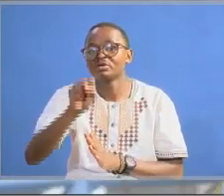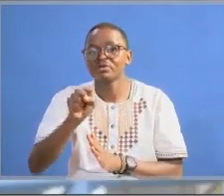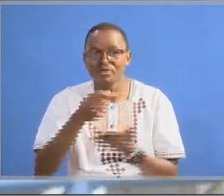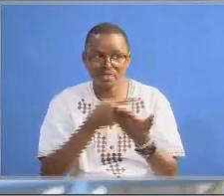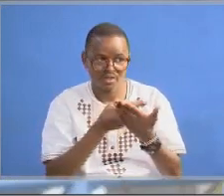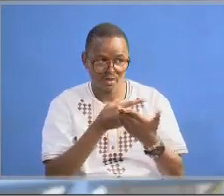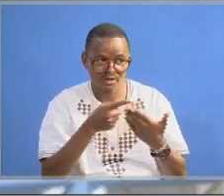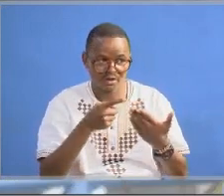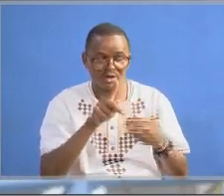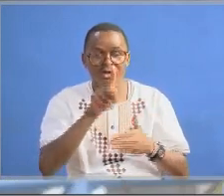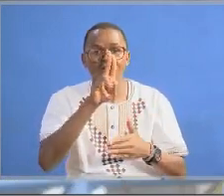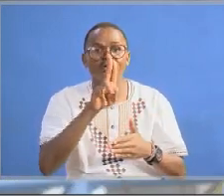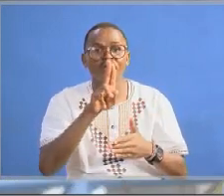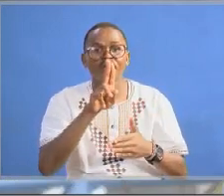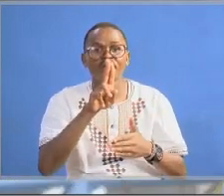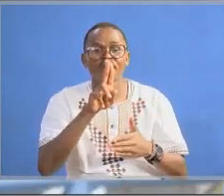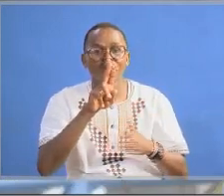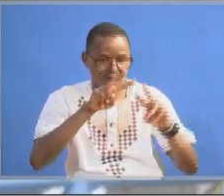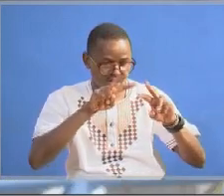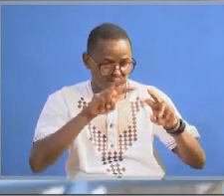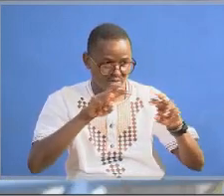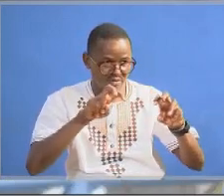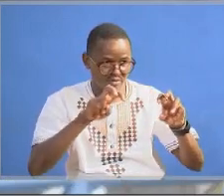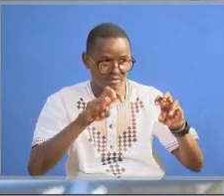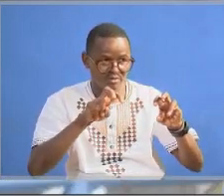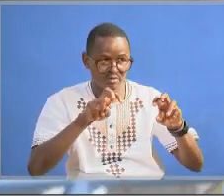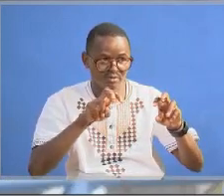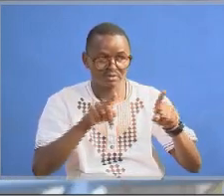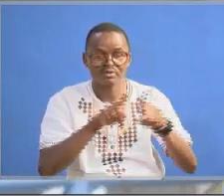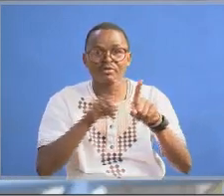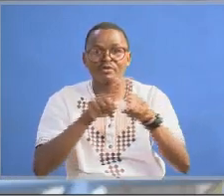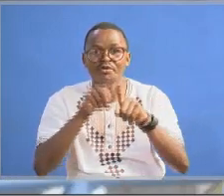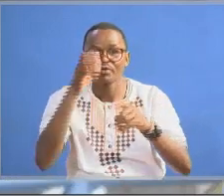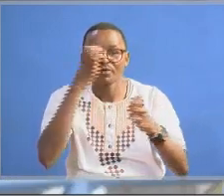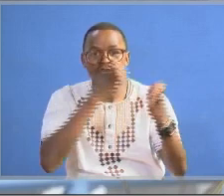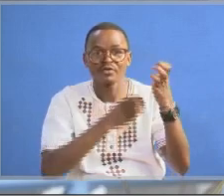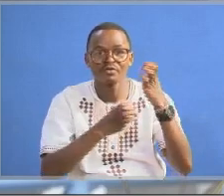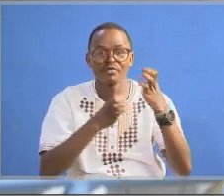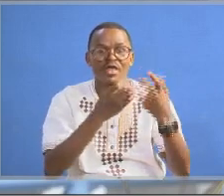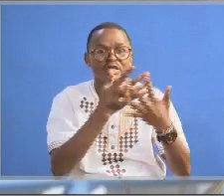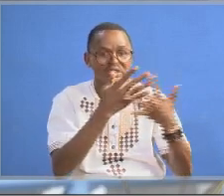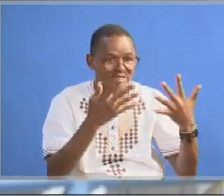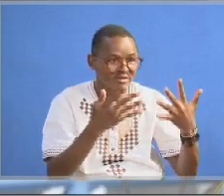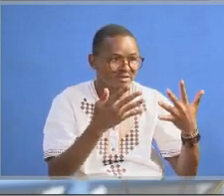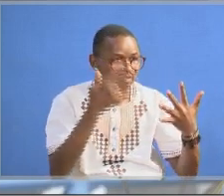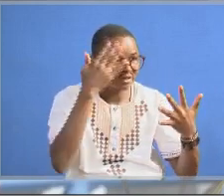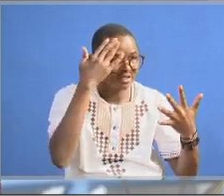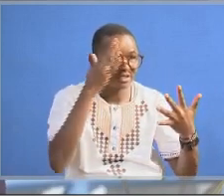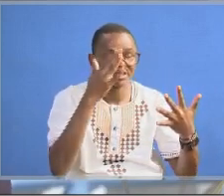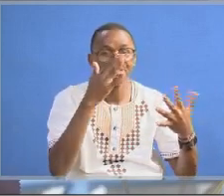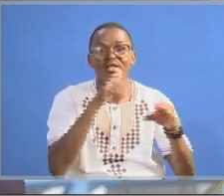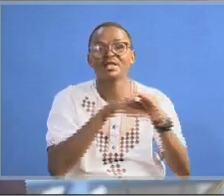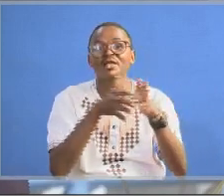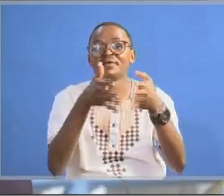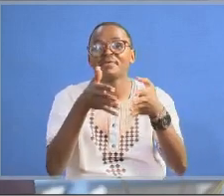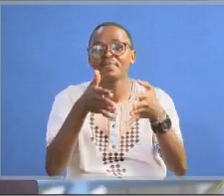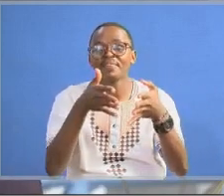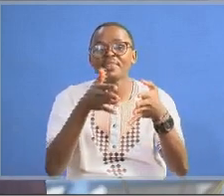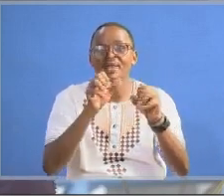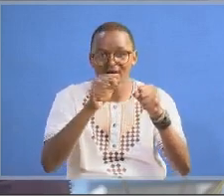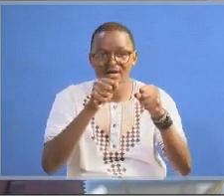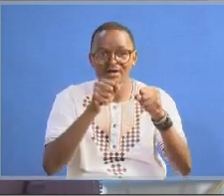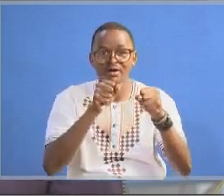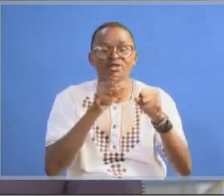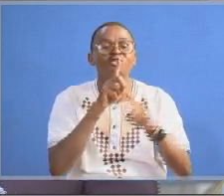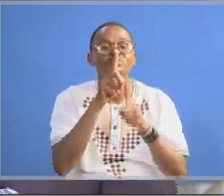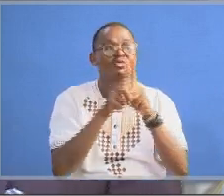way KU has been examining and also evaluating from stint to stint, I don't think that happens here. At least I can speak